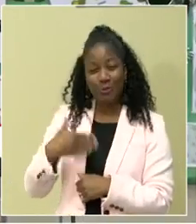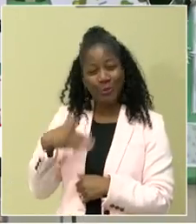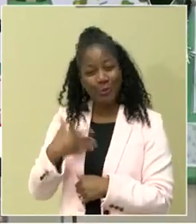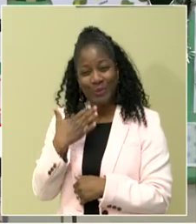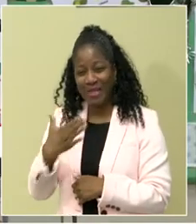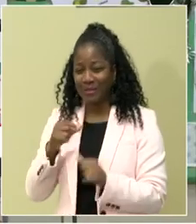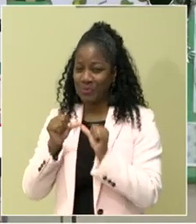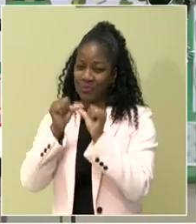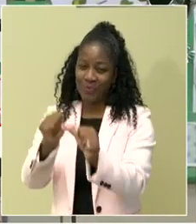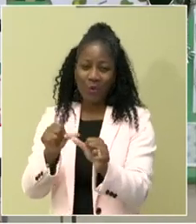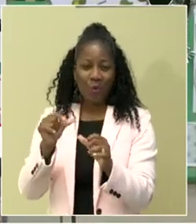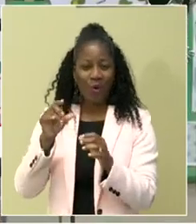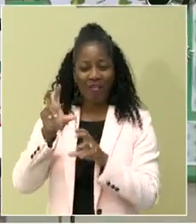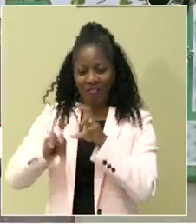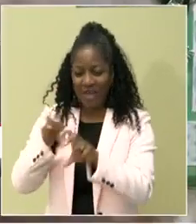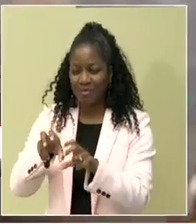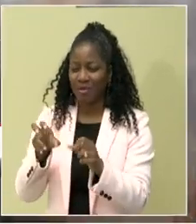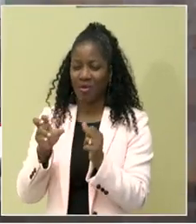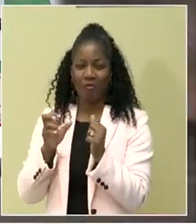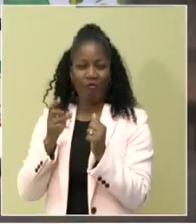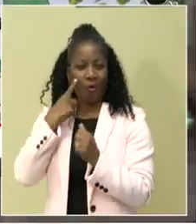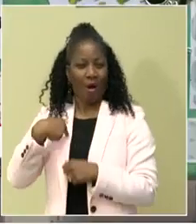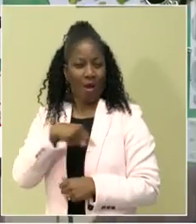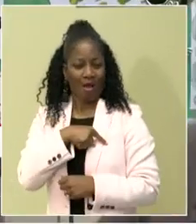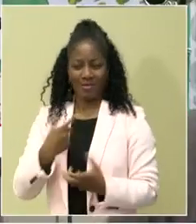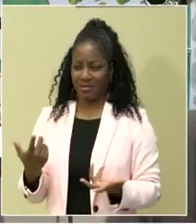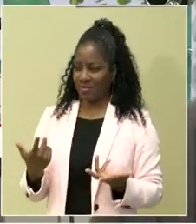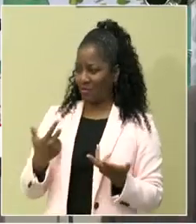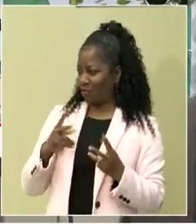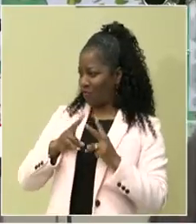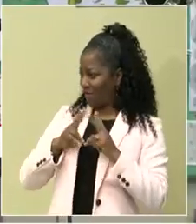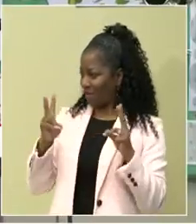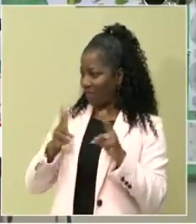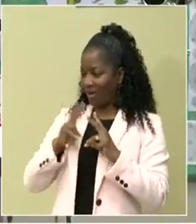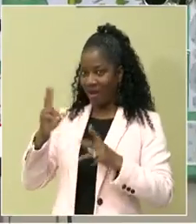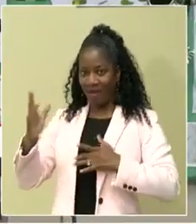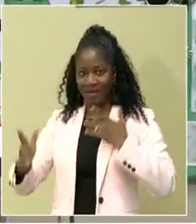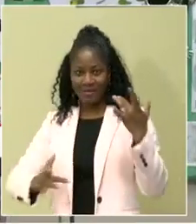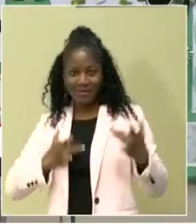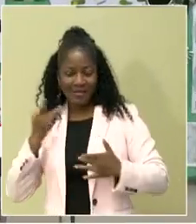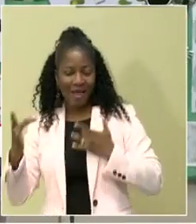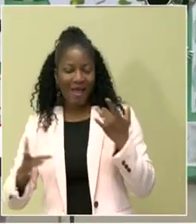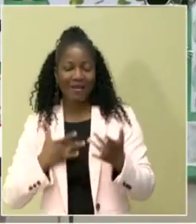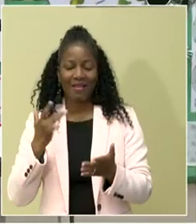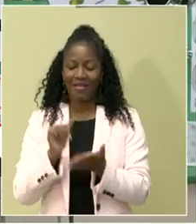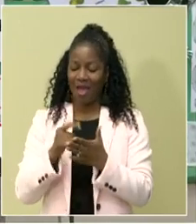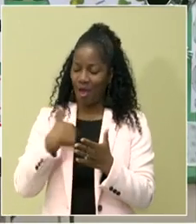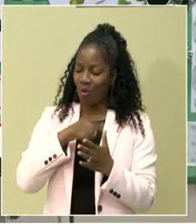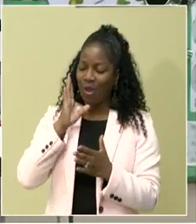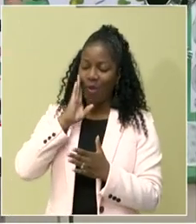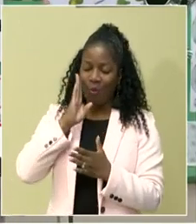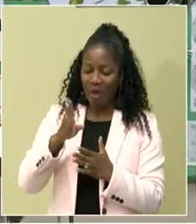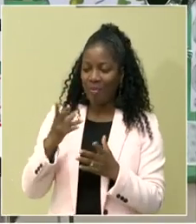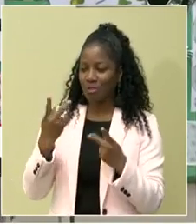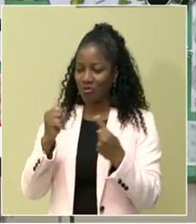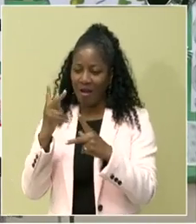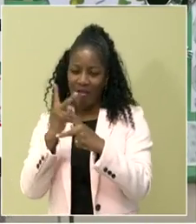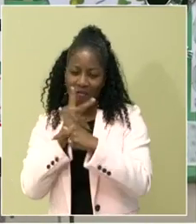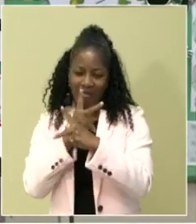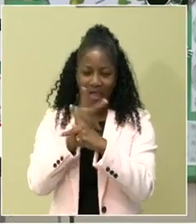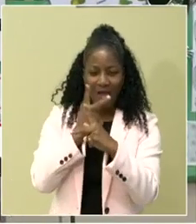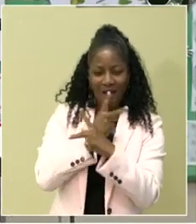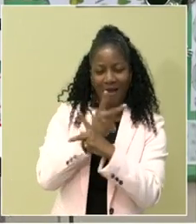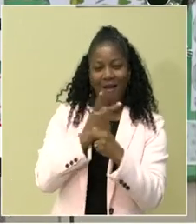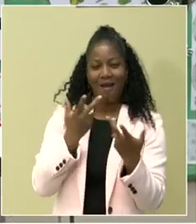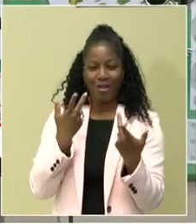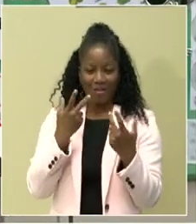your continual investments. And we are so, so excited that we are going to be figuring this all out